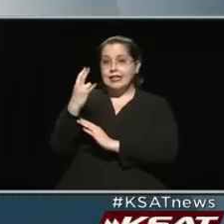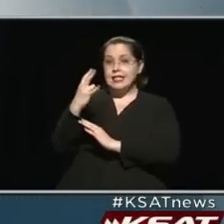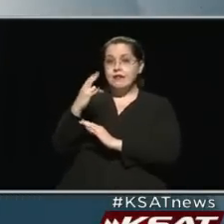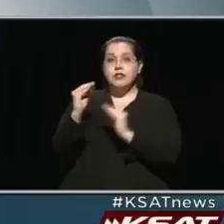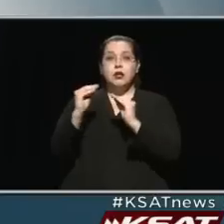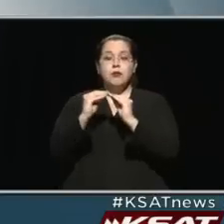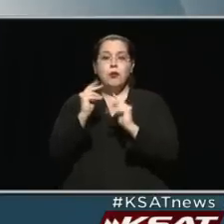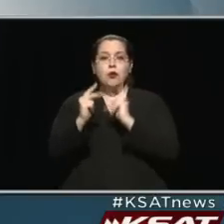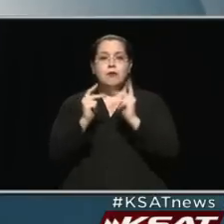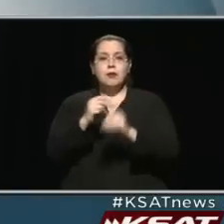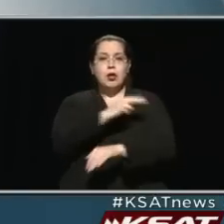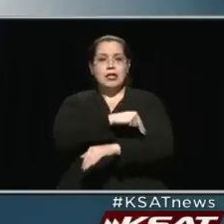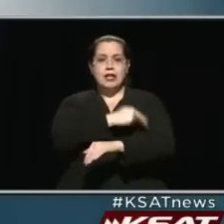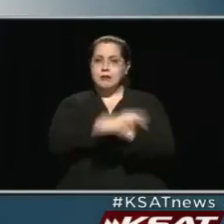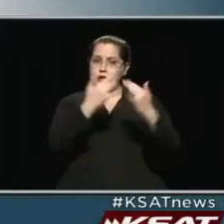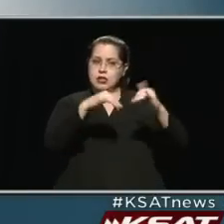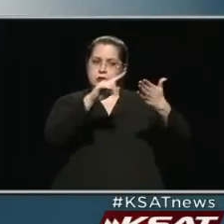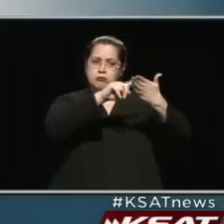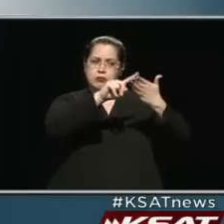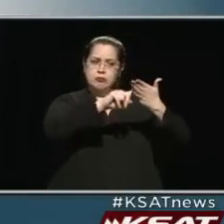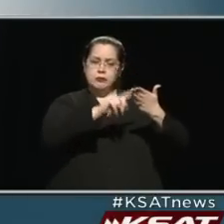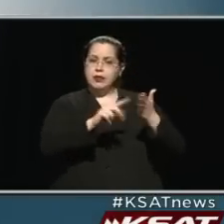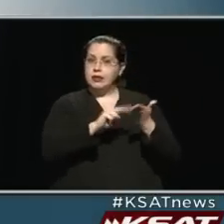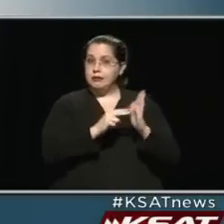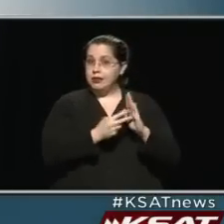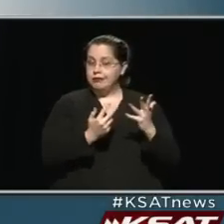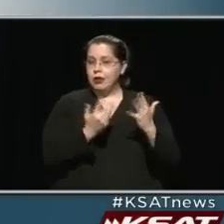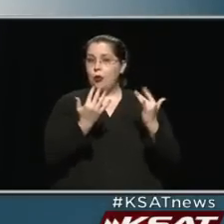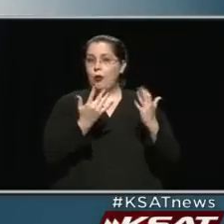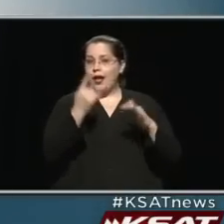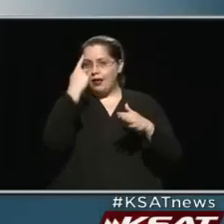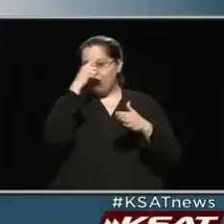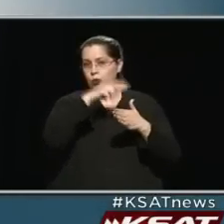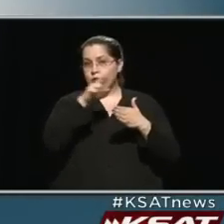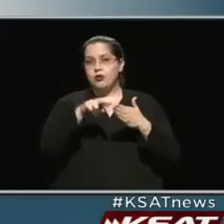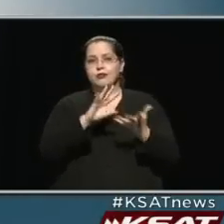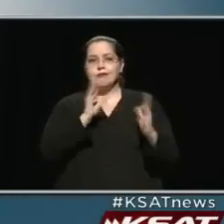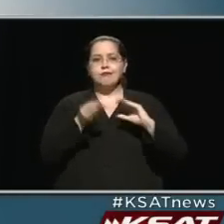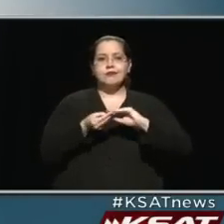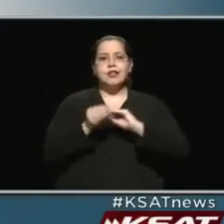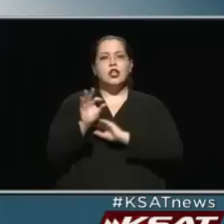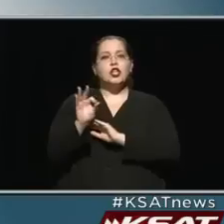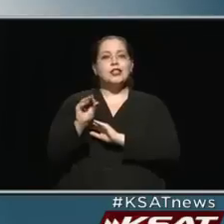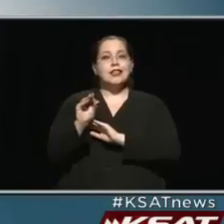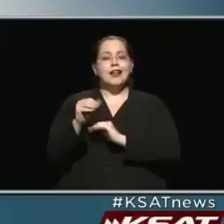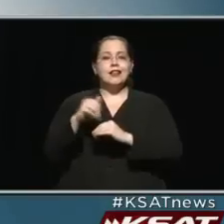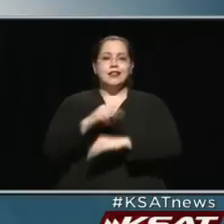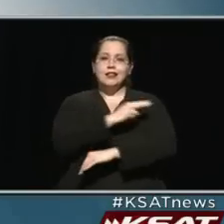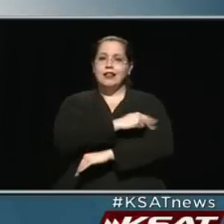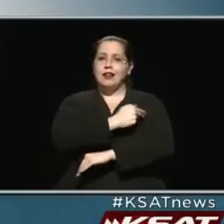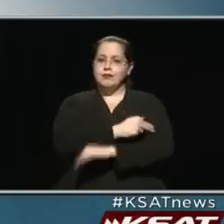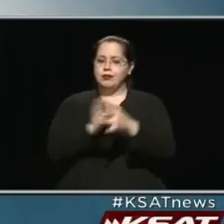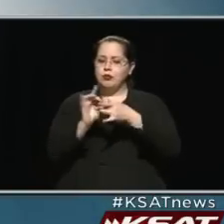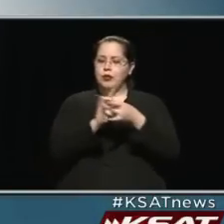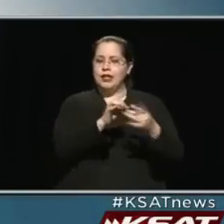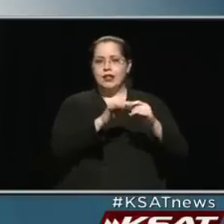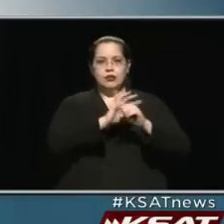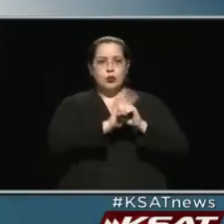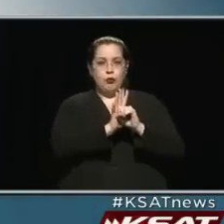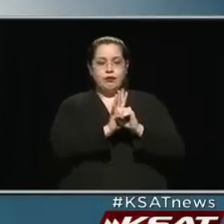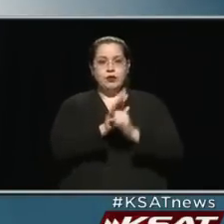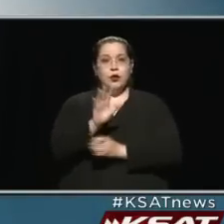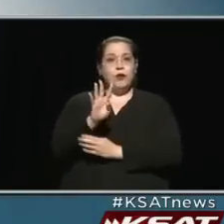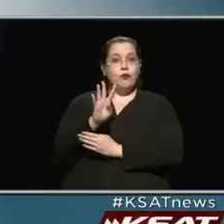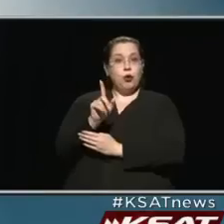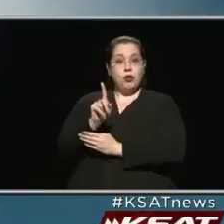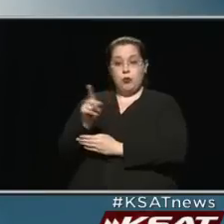more people are in the hospital under investigation, meaning they're waiting test results for a total of 90 people hospitalized related to the virus.